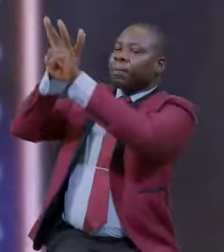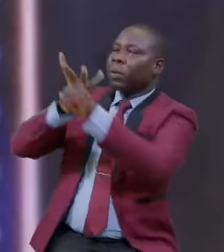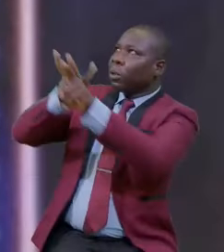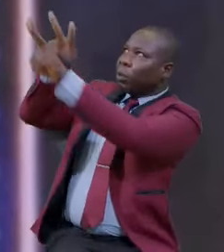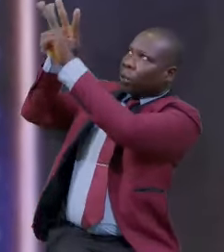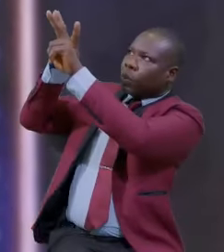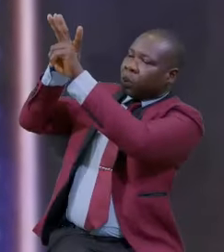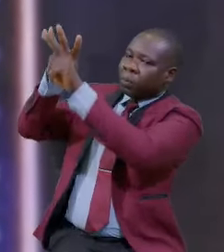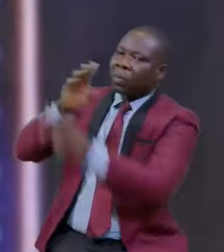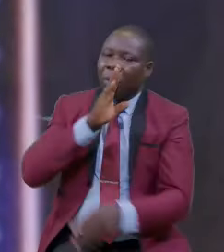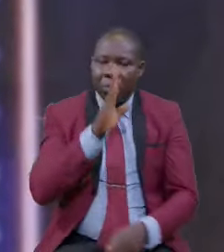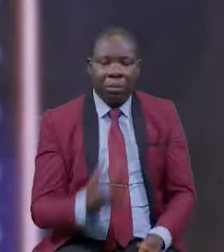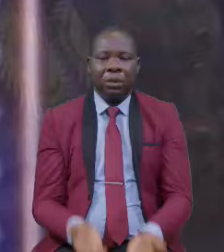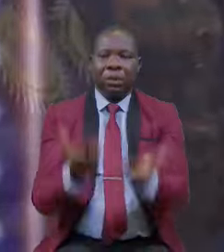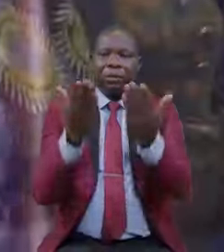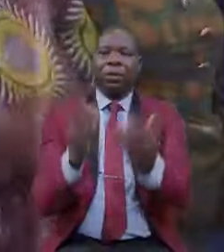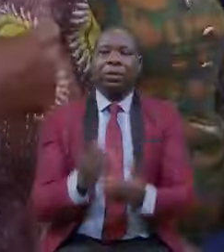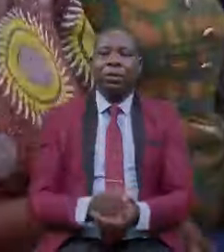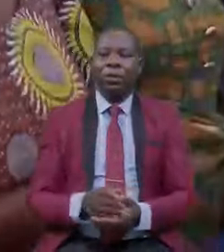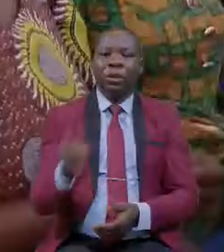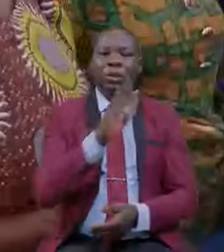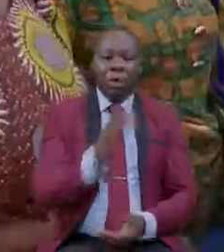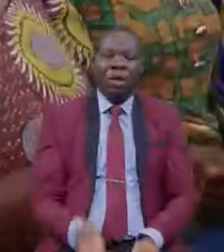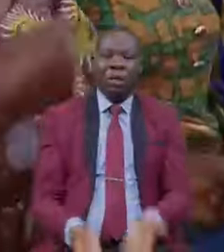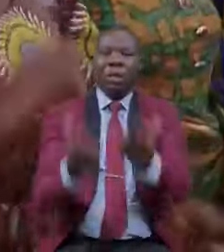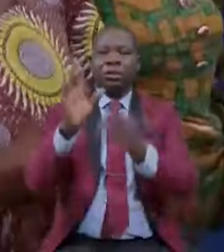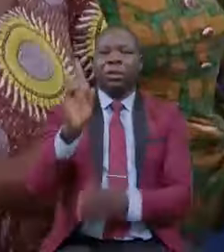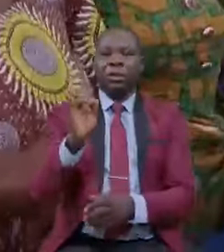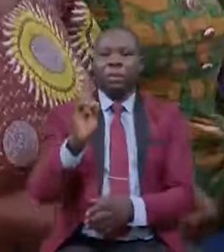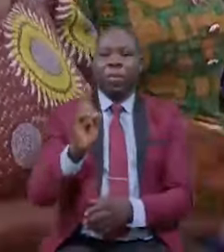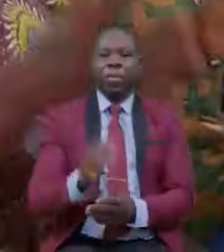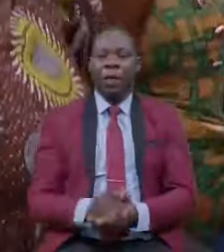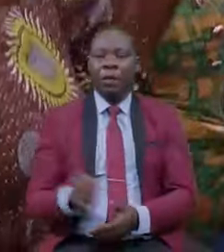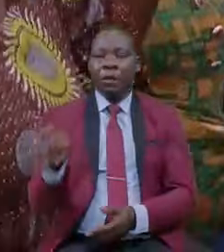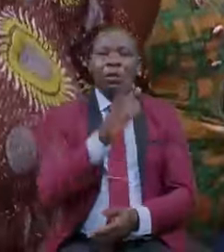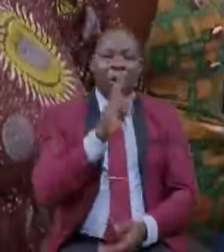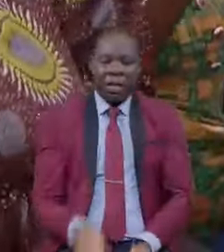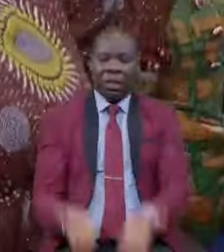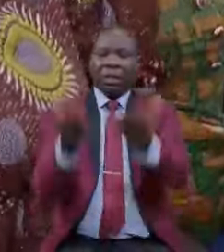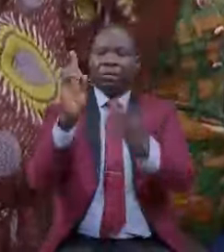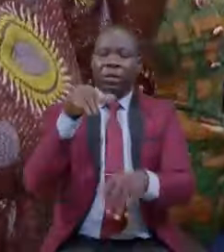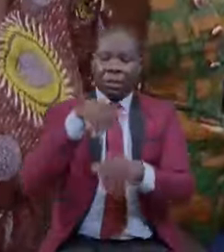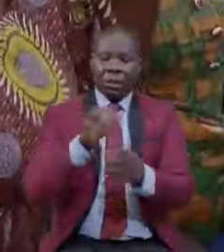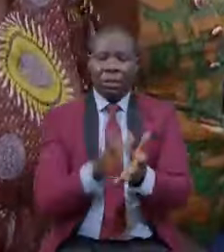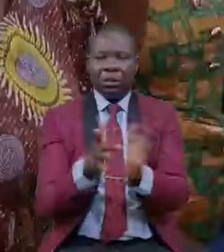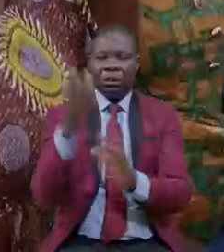lifted. You're lifted. You're lifted.